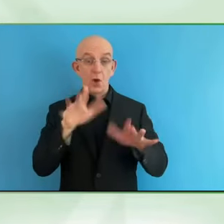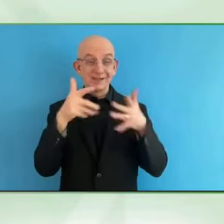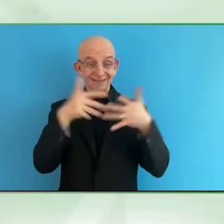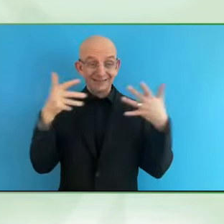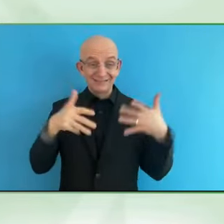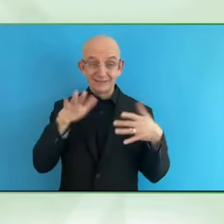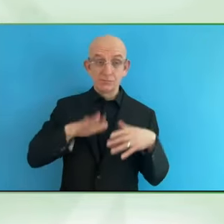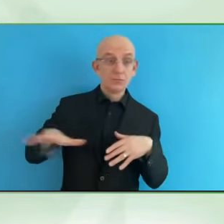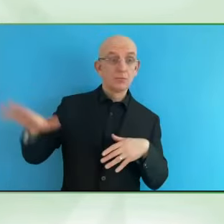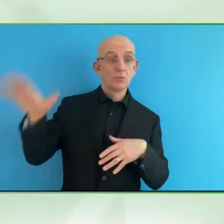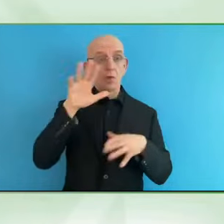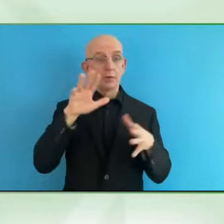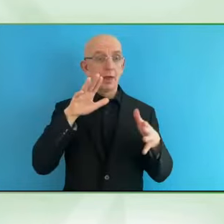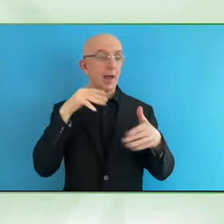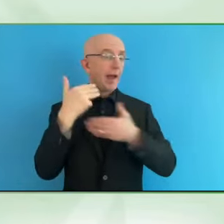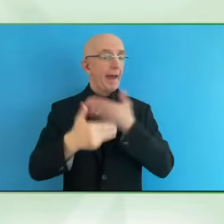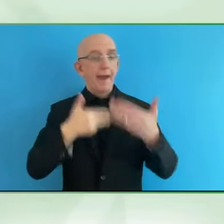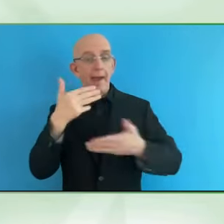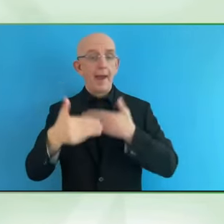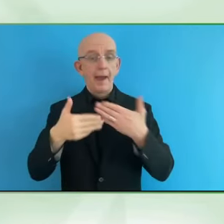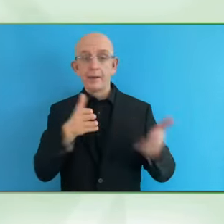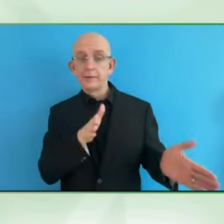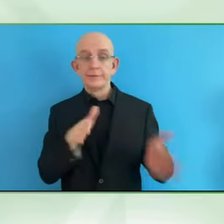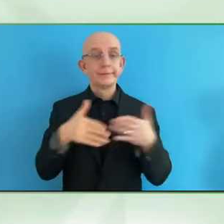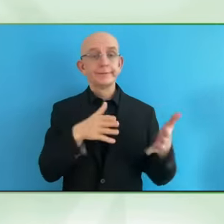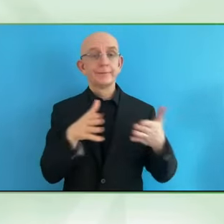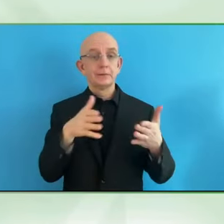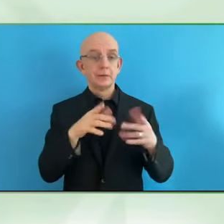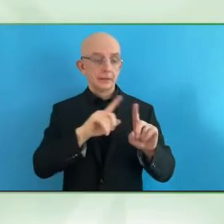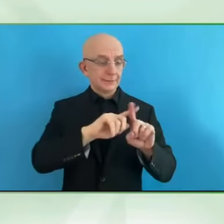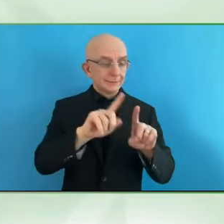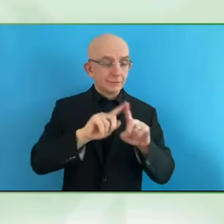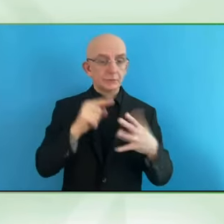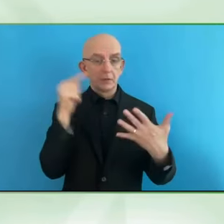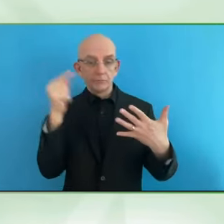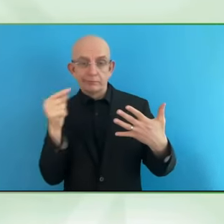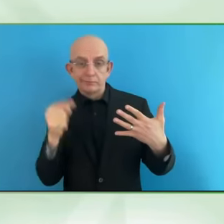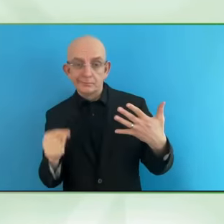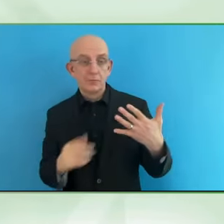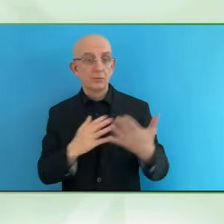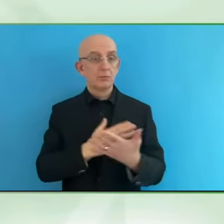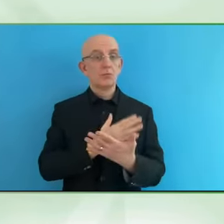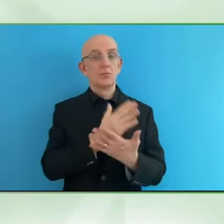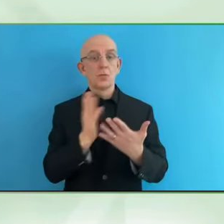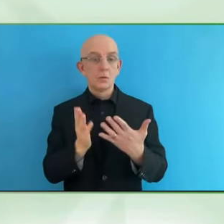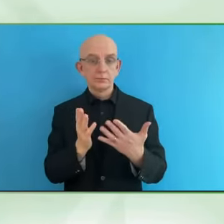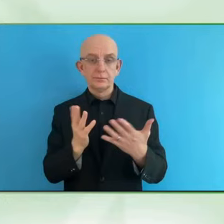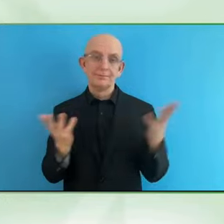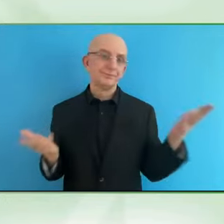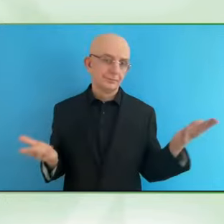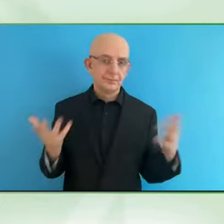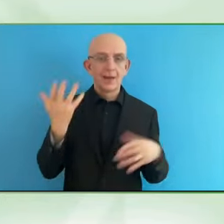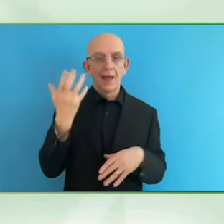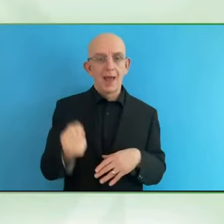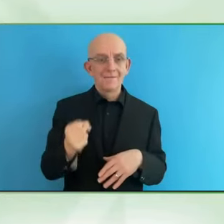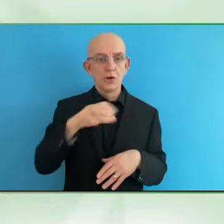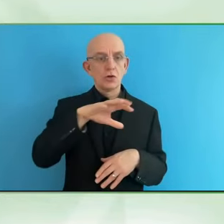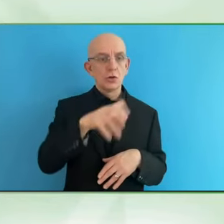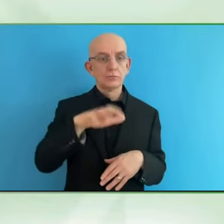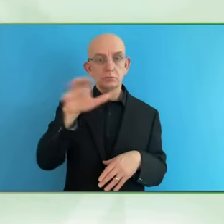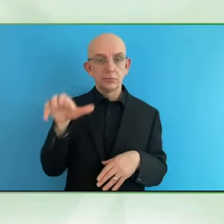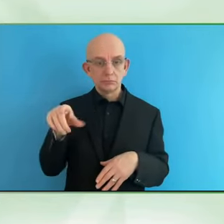their support with deliberately avoiding assessment and labeling. The idea being that if a